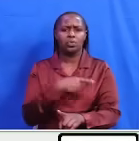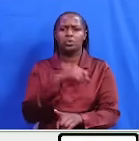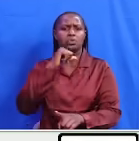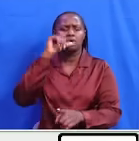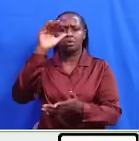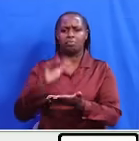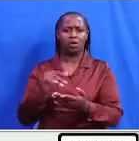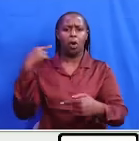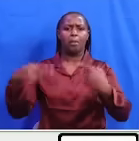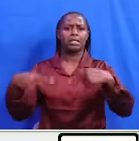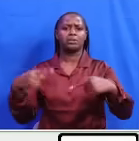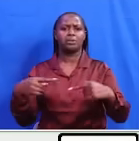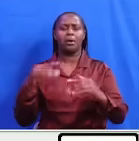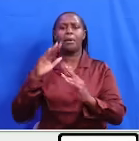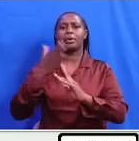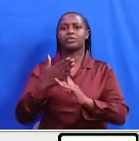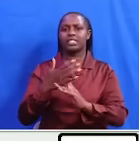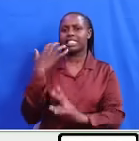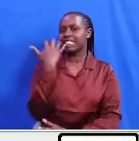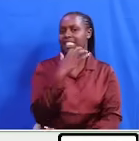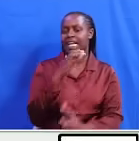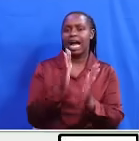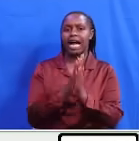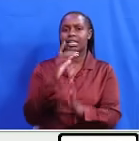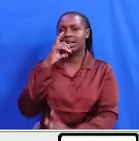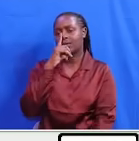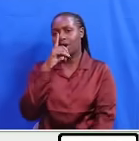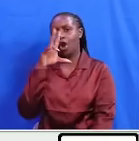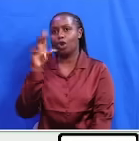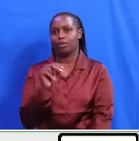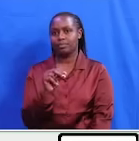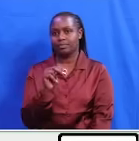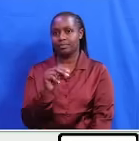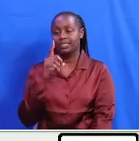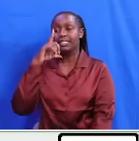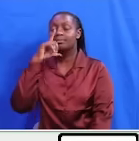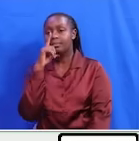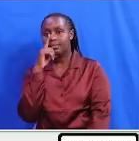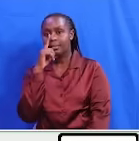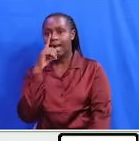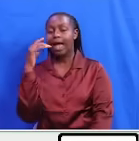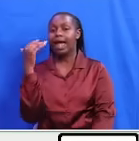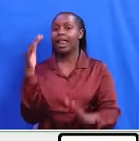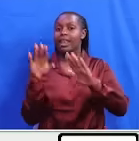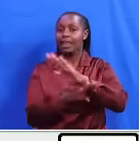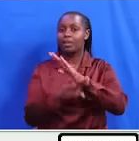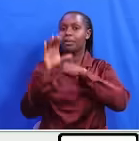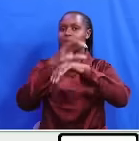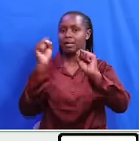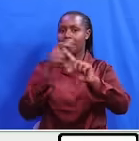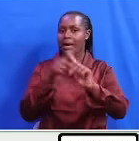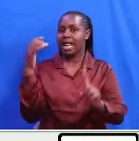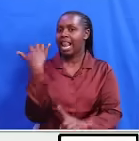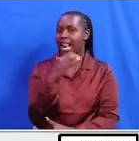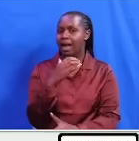competition between Kindiki and Gachagua. No. Kindiki is a deputy president. Gachagua is a former deputy